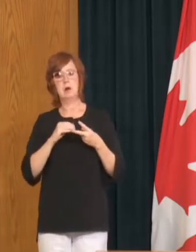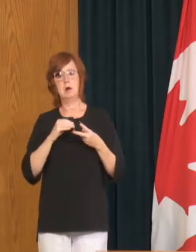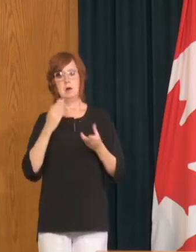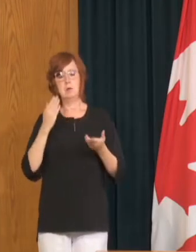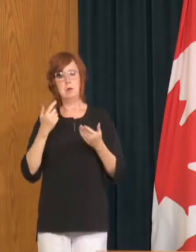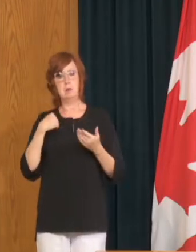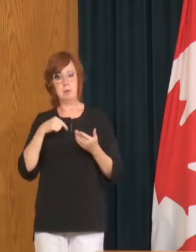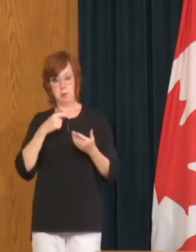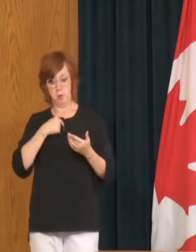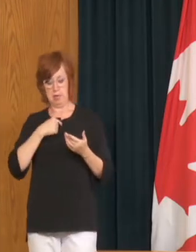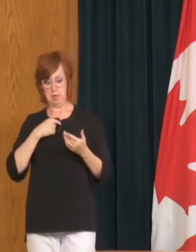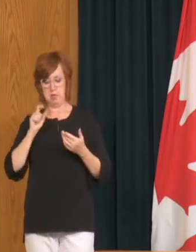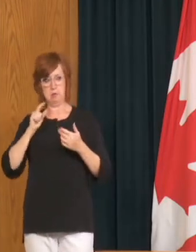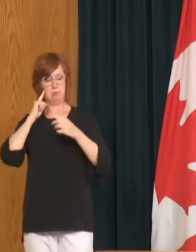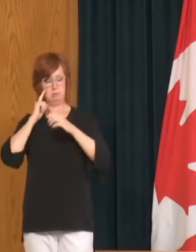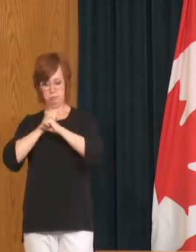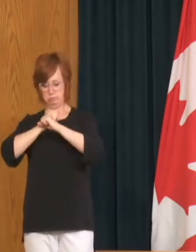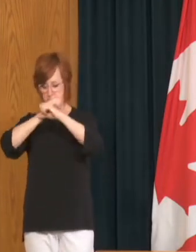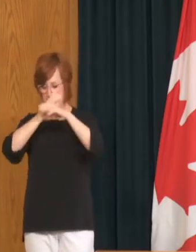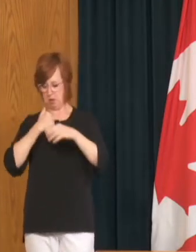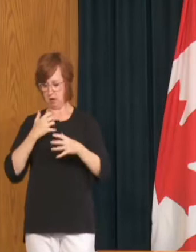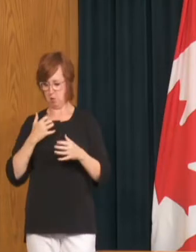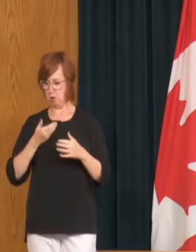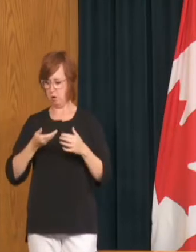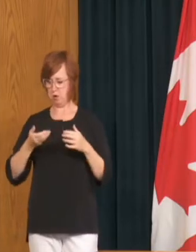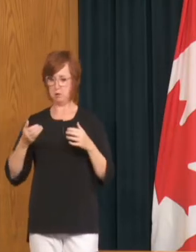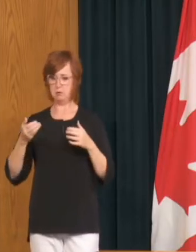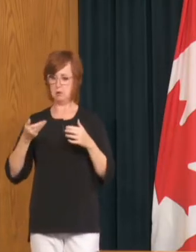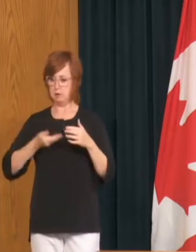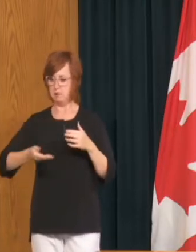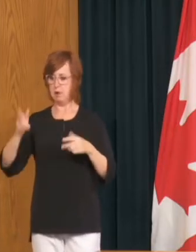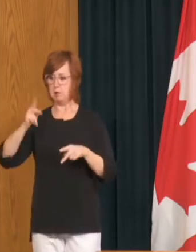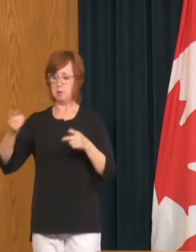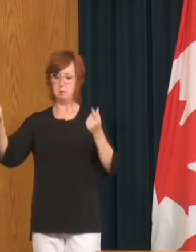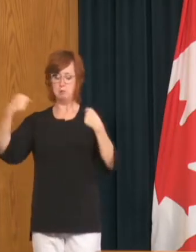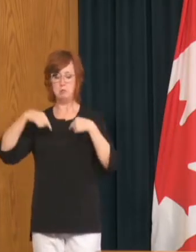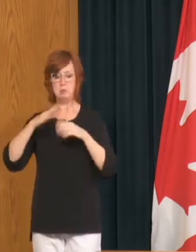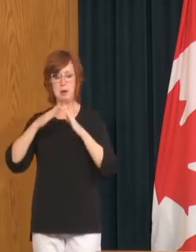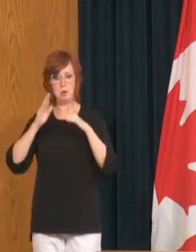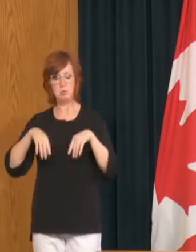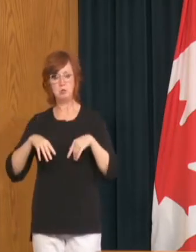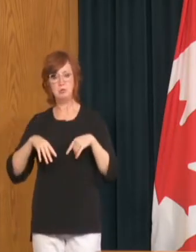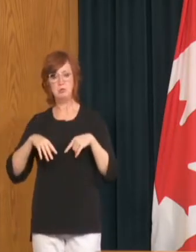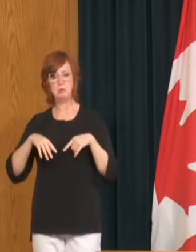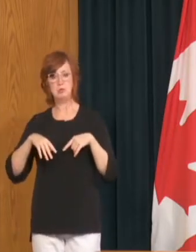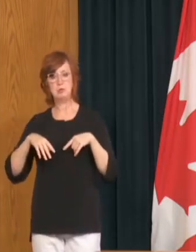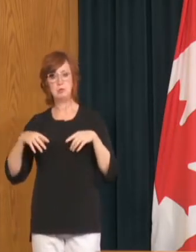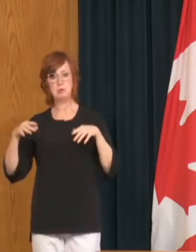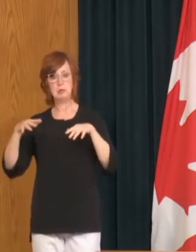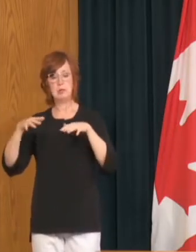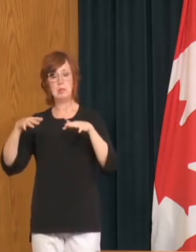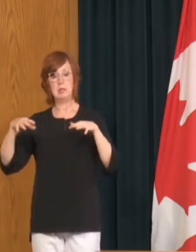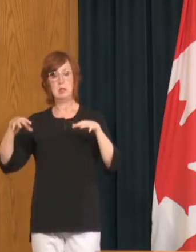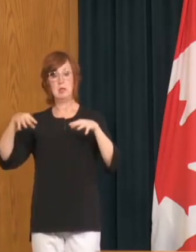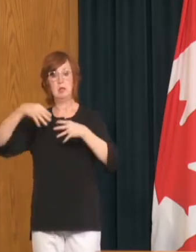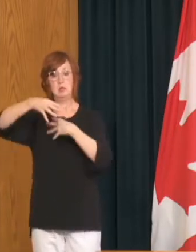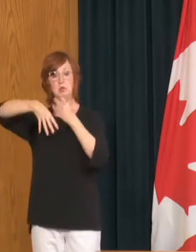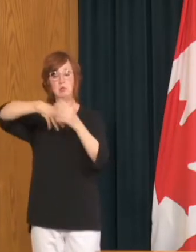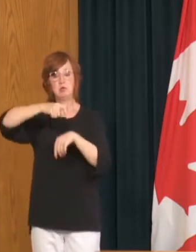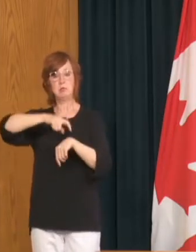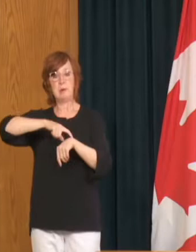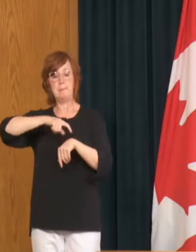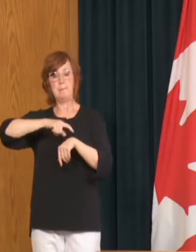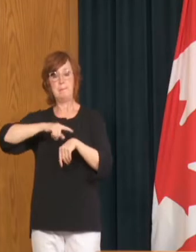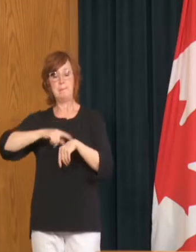all have to be aware of what's happening locally and to reconsider what we were planning, even socially, and